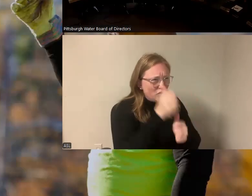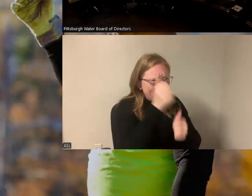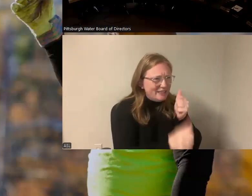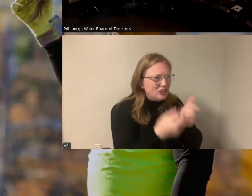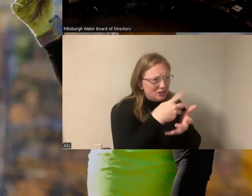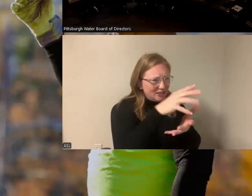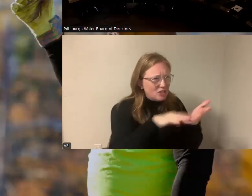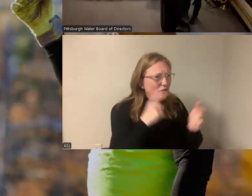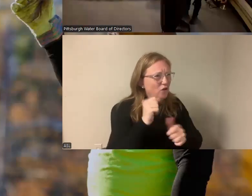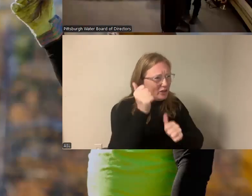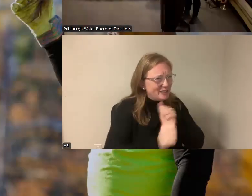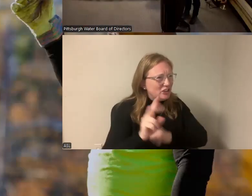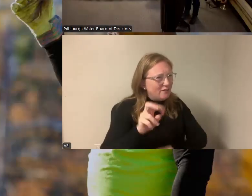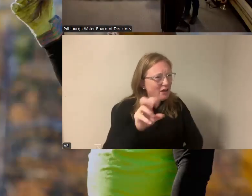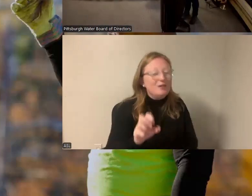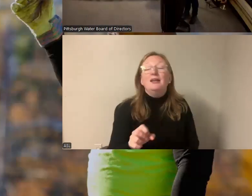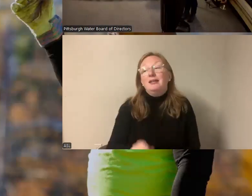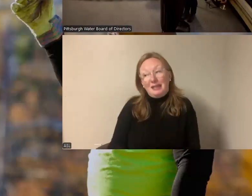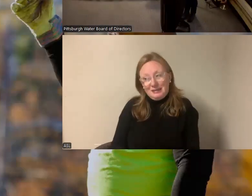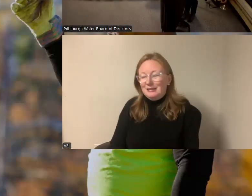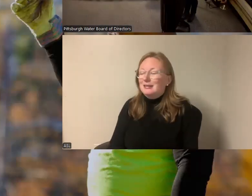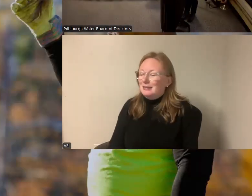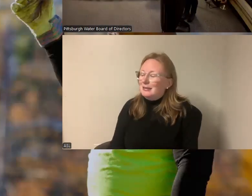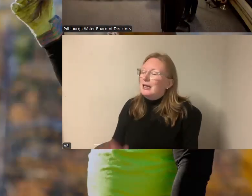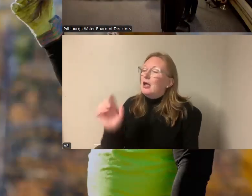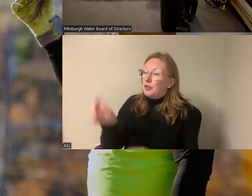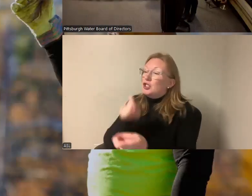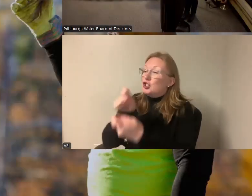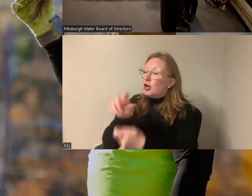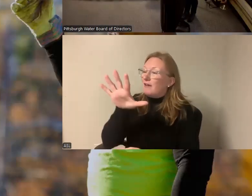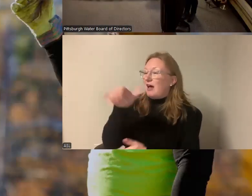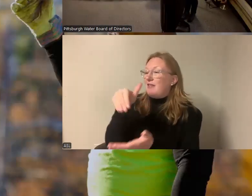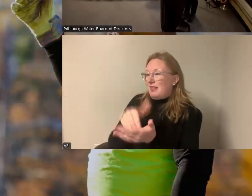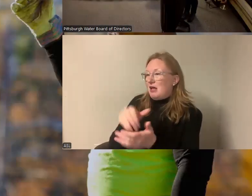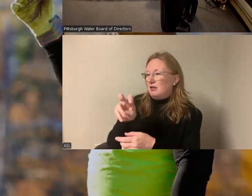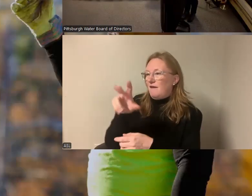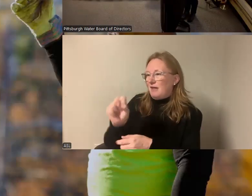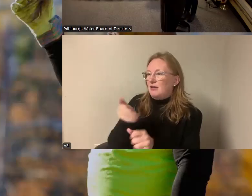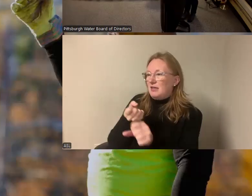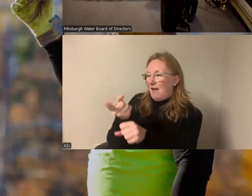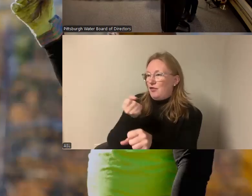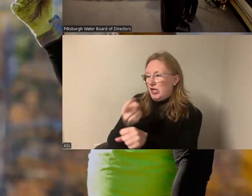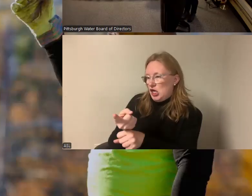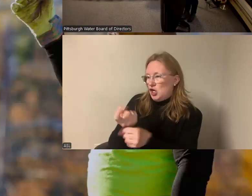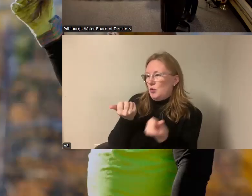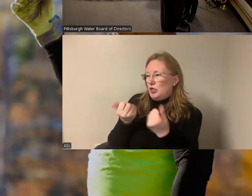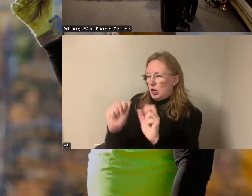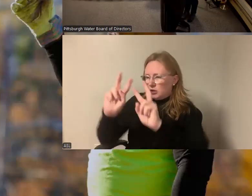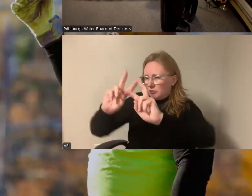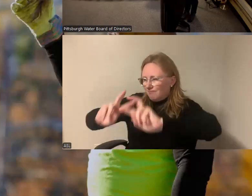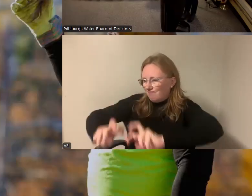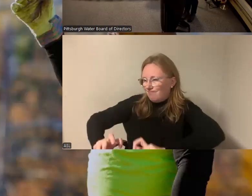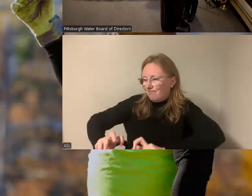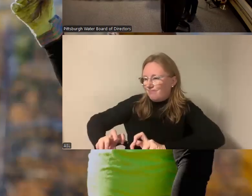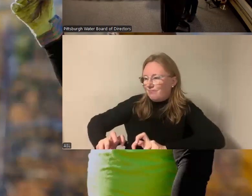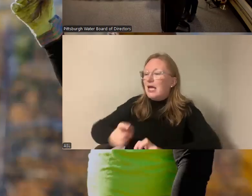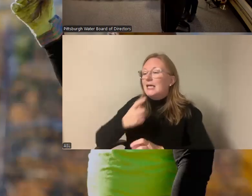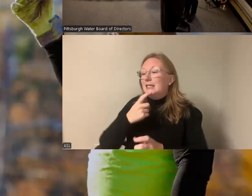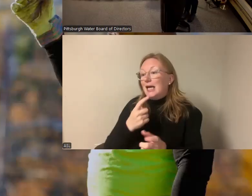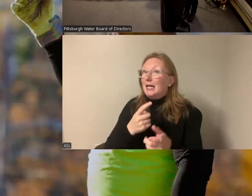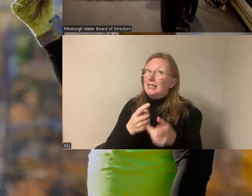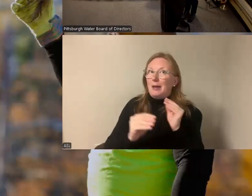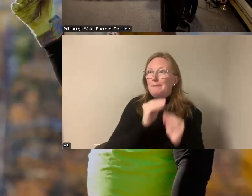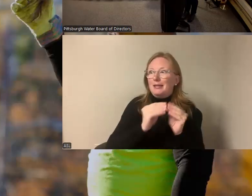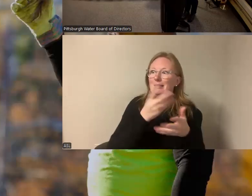Yes. So we have that target of about 5,000 valves every year that we're trying to operate. And so there is, I'll say, somewhat of a maintenance